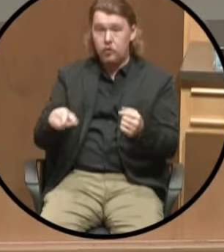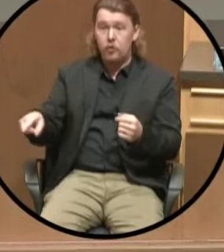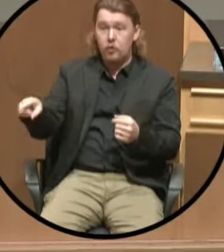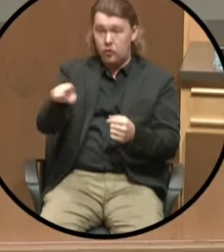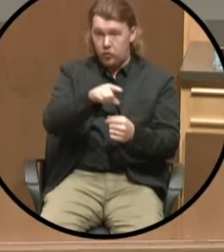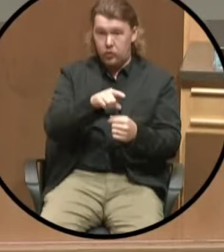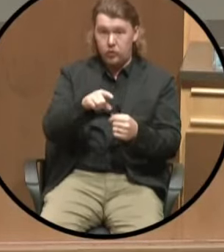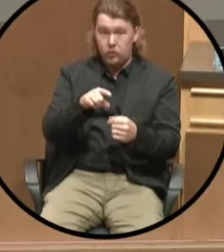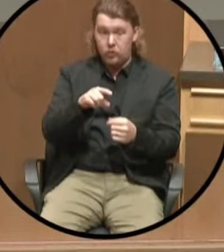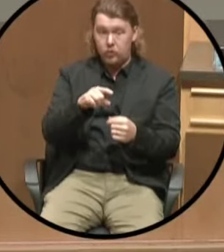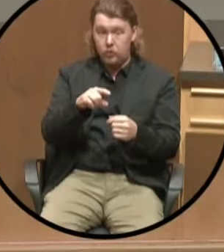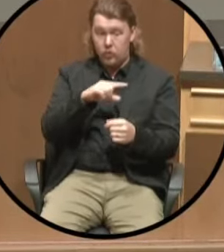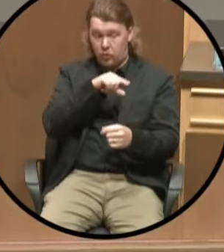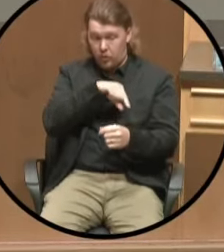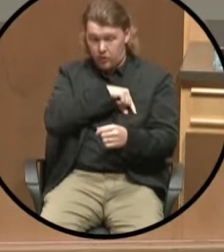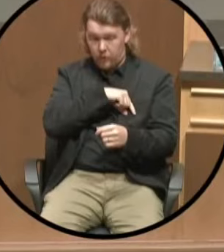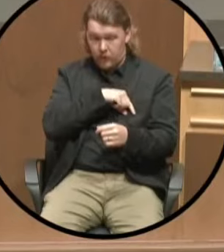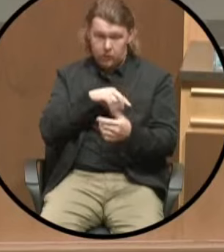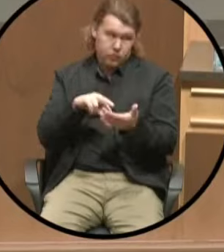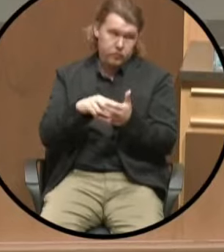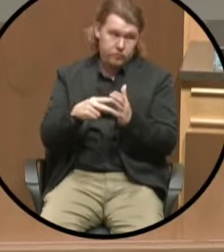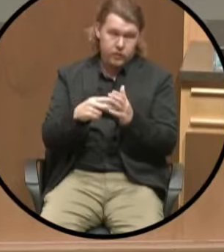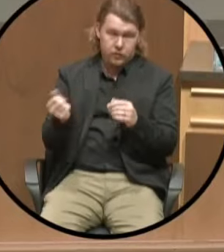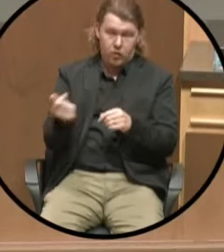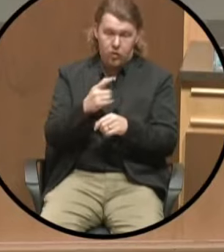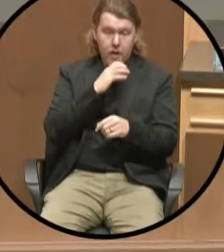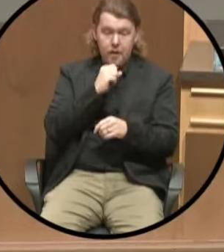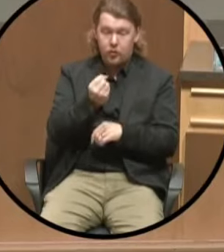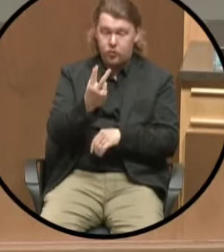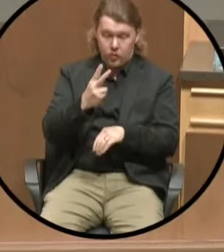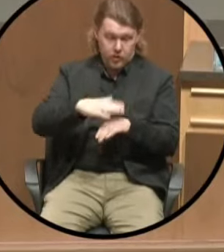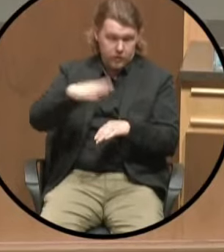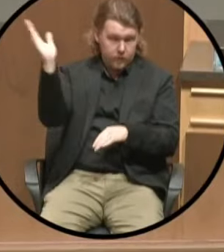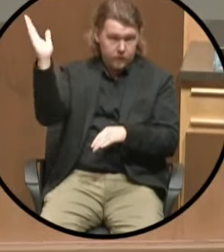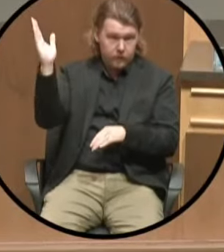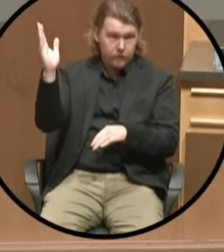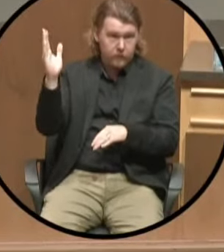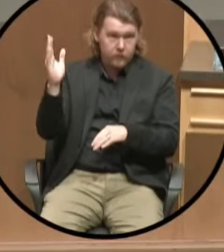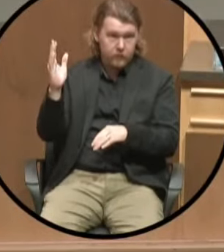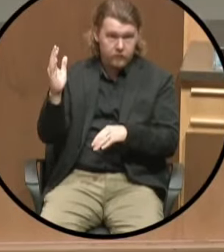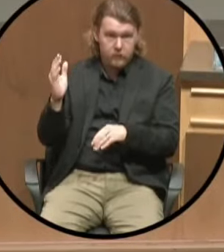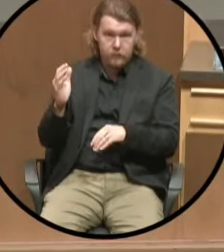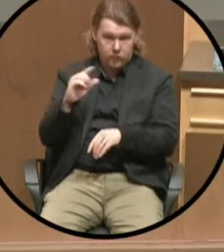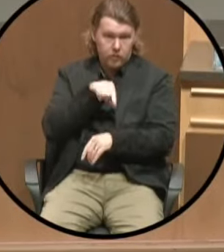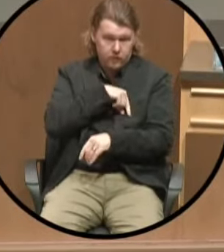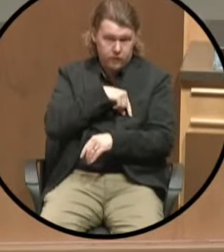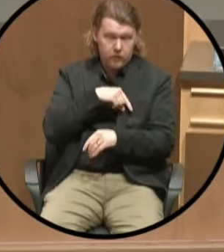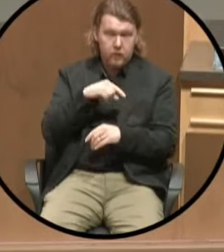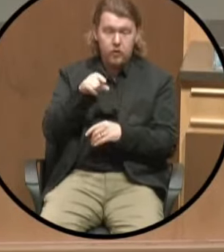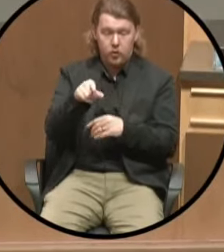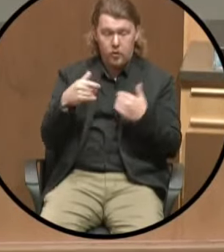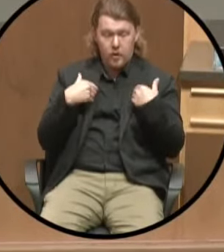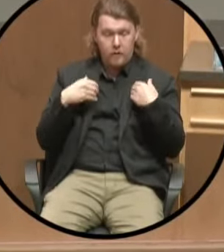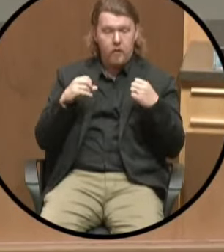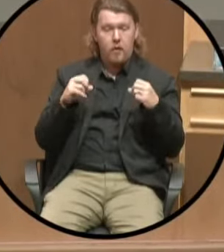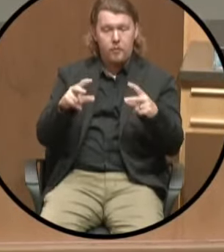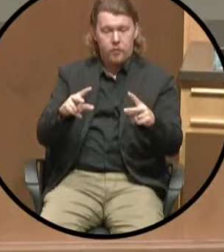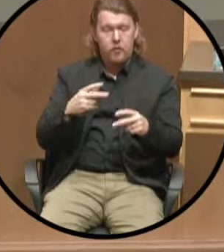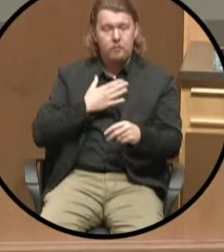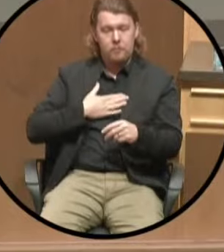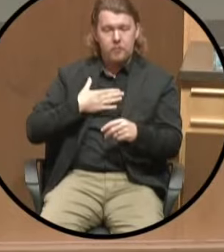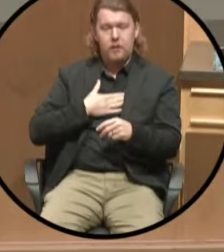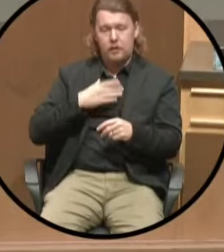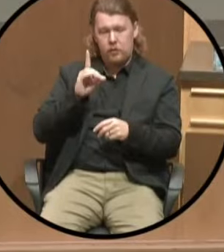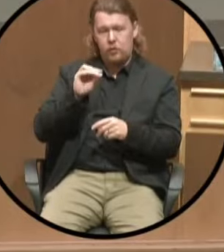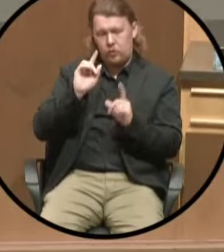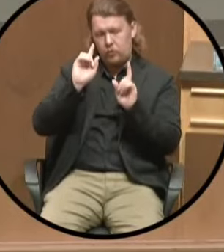are eligible, and now that includes everyone 12 years old and older, when you have the opportunity, please